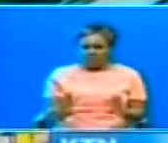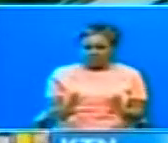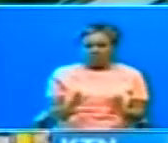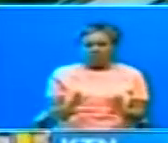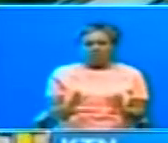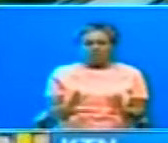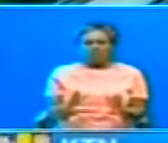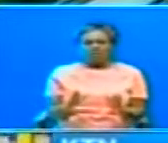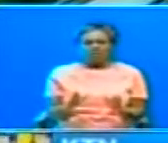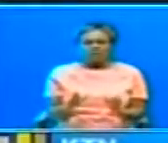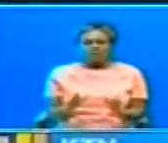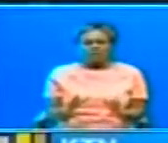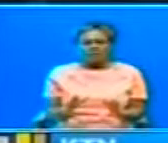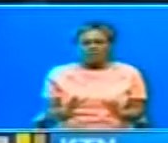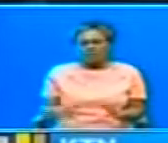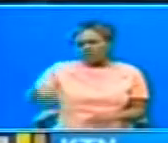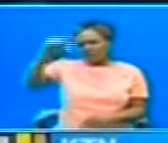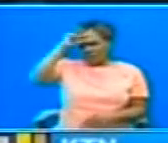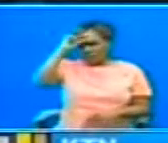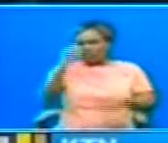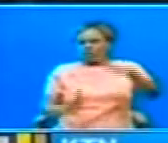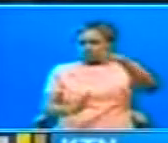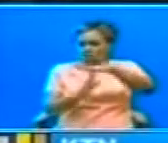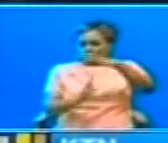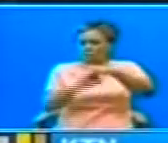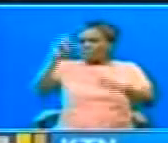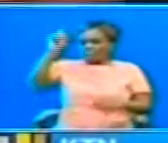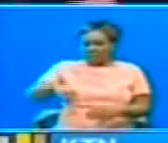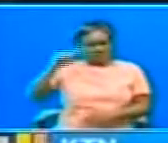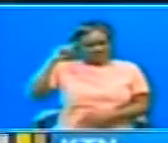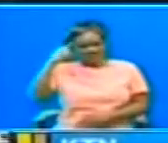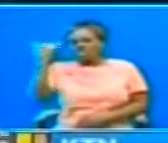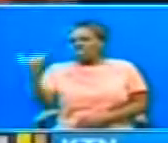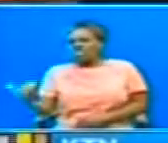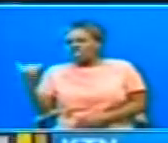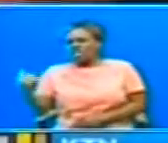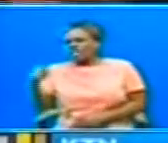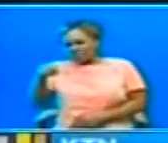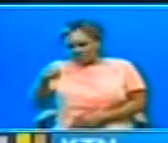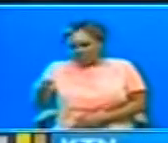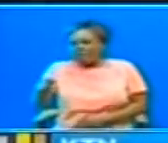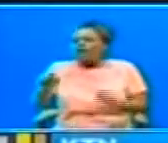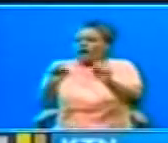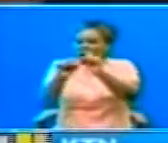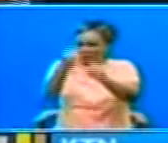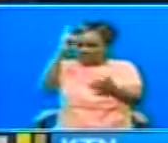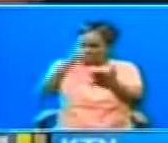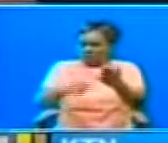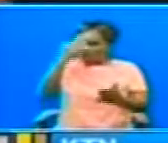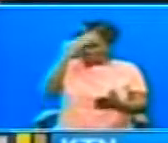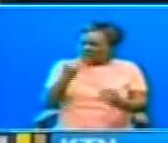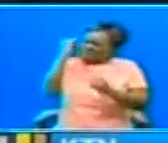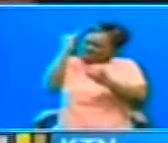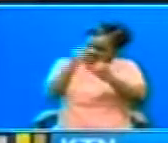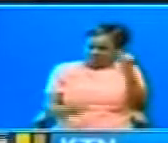ipate kuona matokeo yote. Serikali kuu lazima pia ifikirie watoto hawa watu watafanywa nini. Because by the end